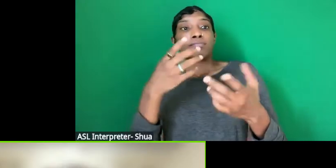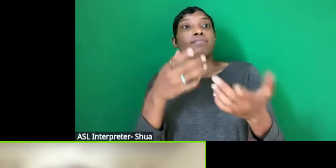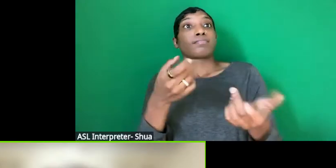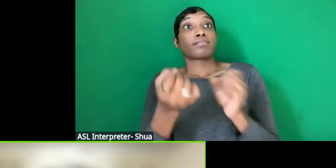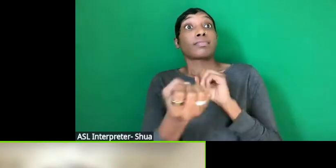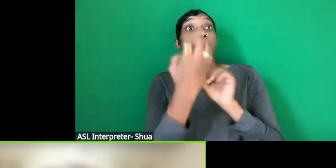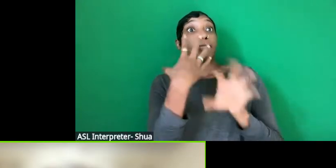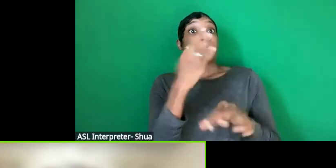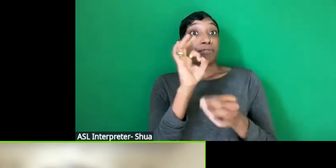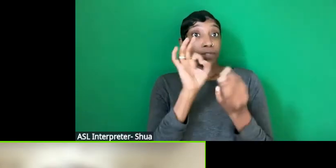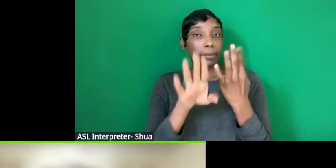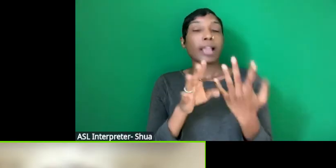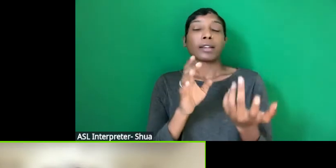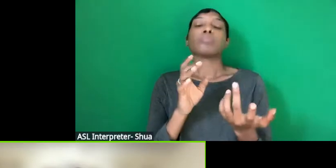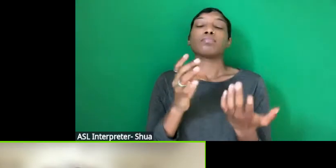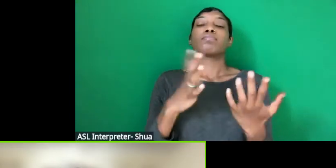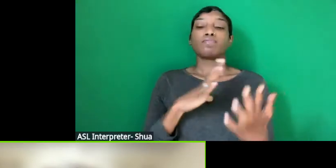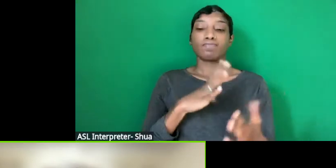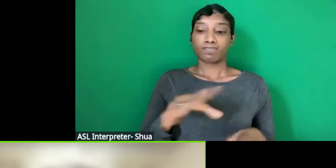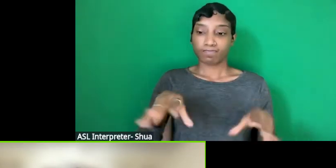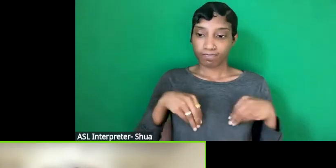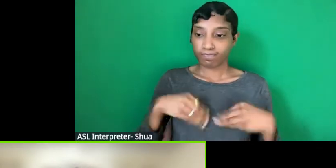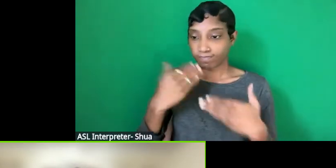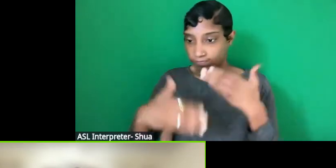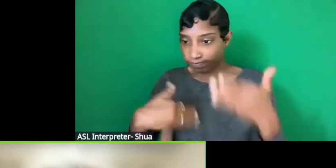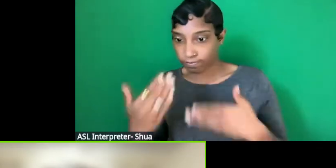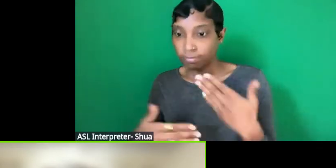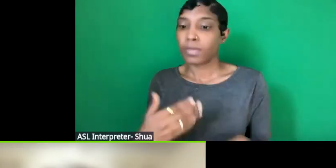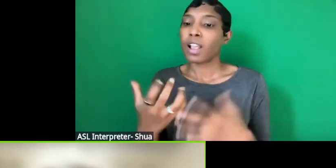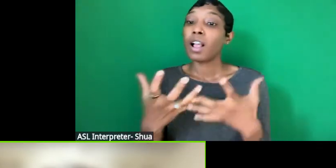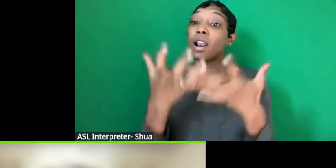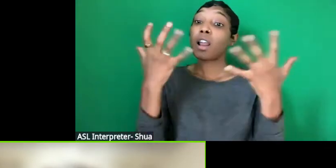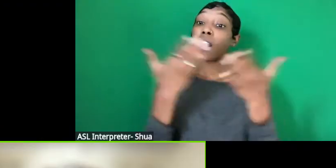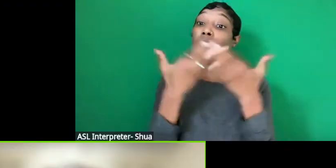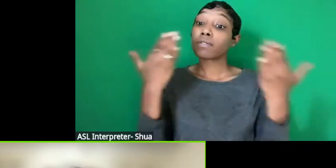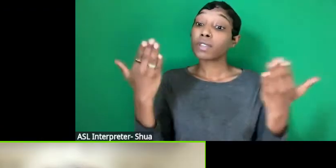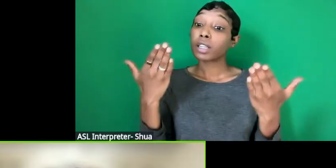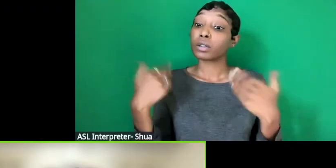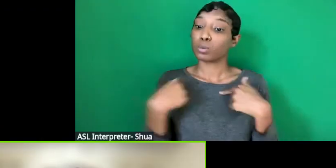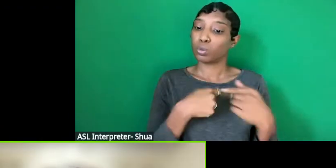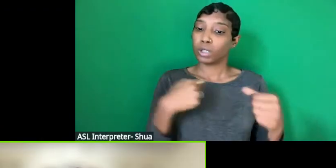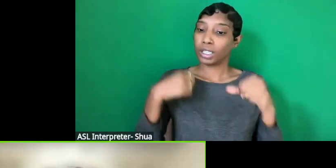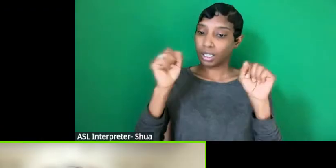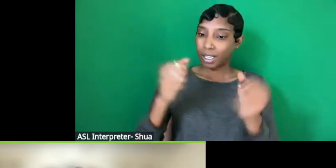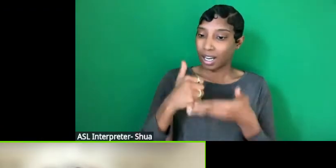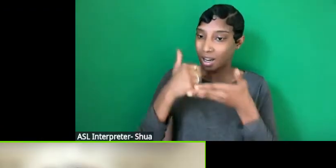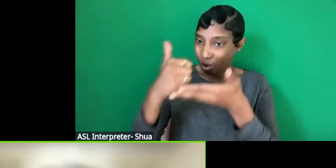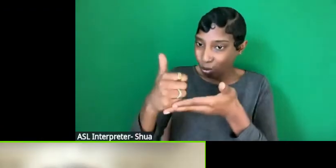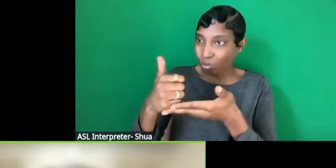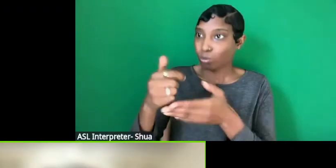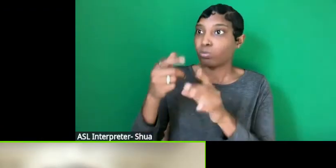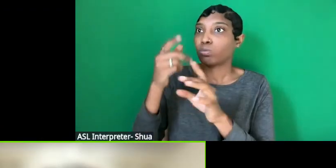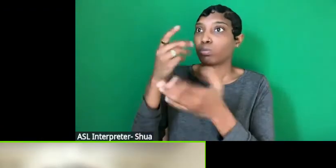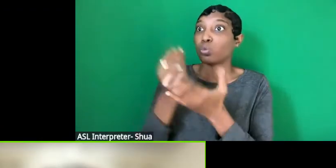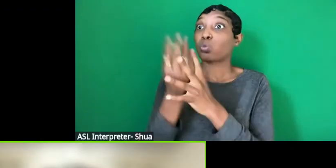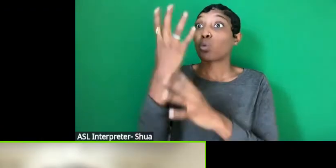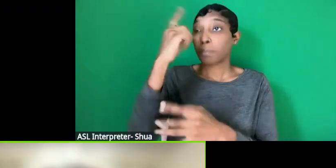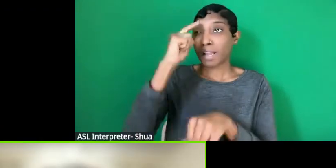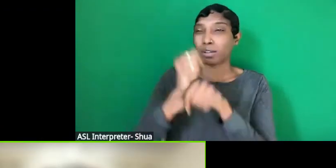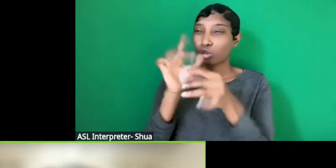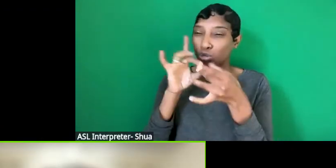4 Cs. There are a lot of folks who can help people with their growth mindset related goals.